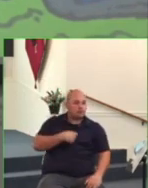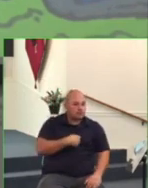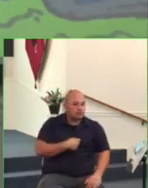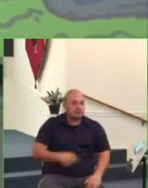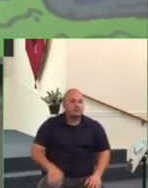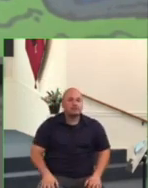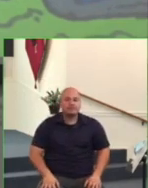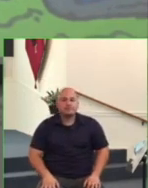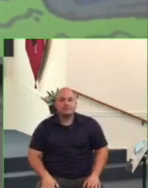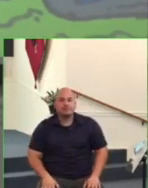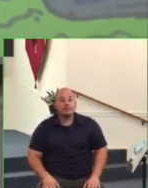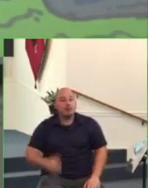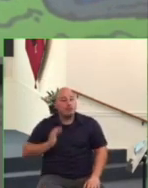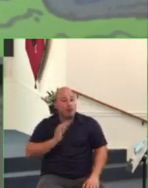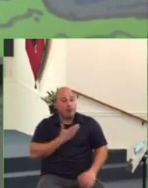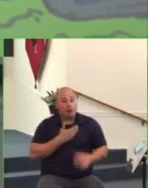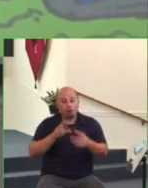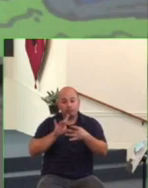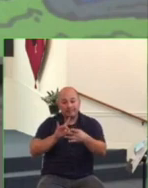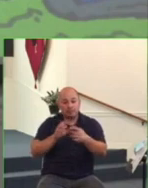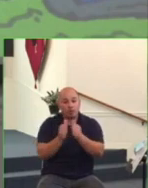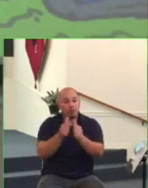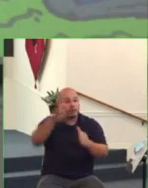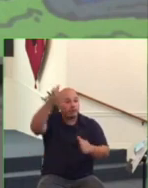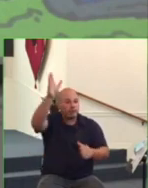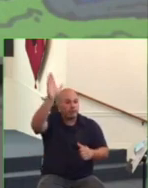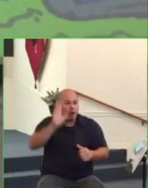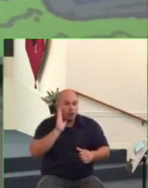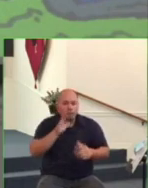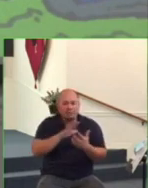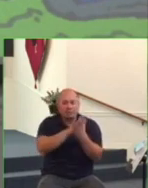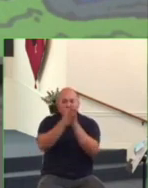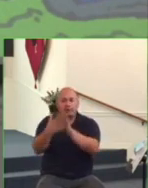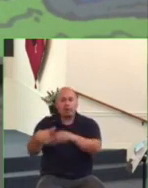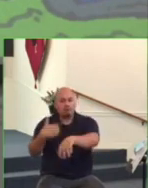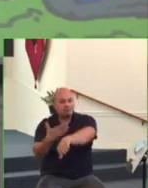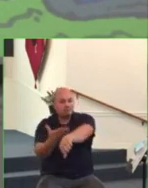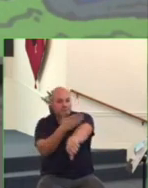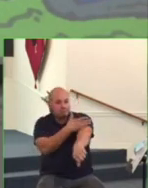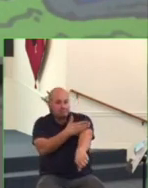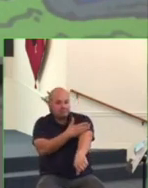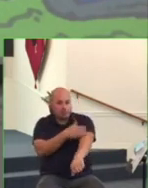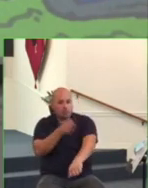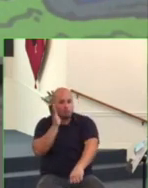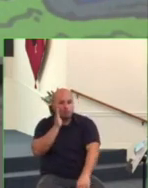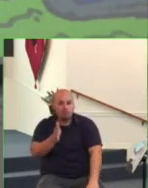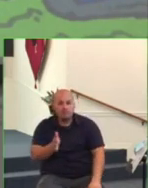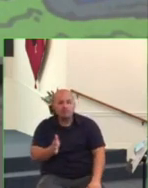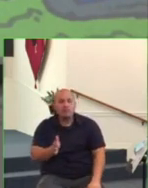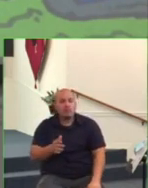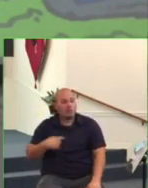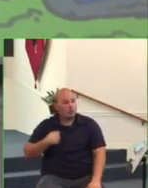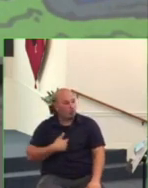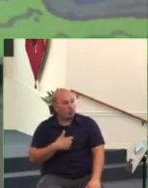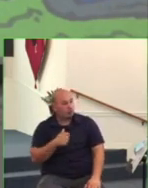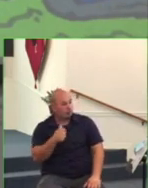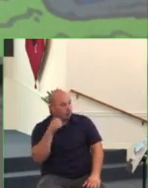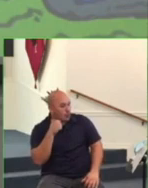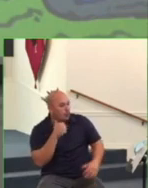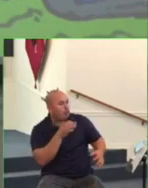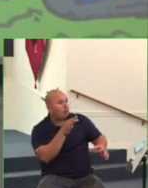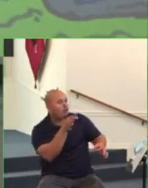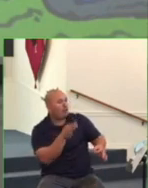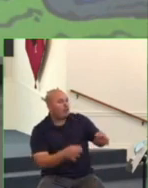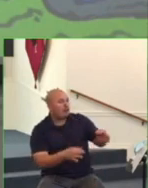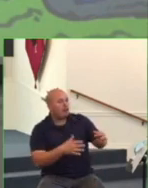toward others, as we forgive them and give generously to help someone, God does the same for us. We would